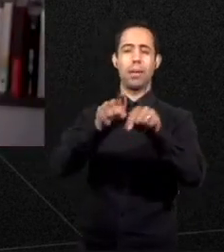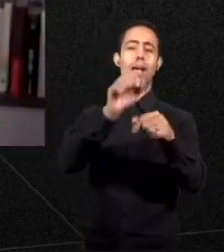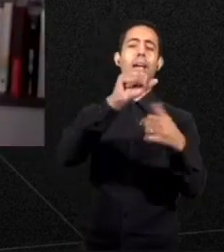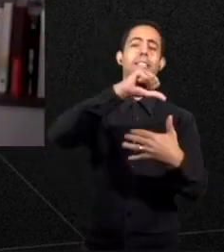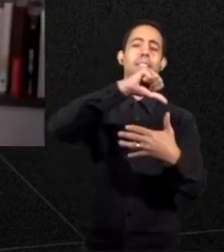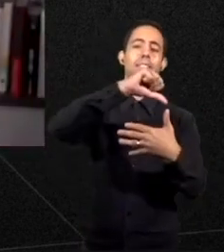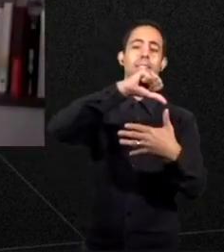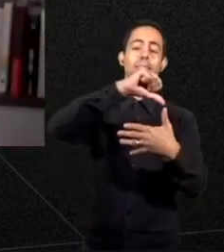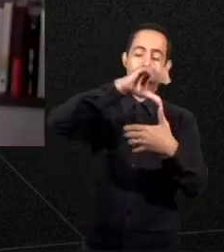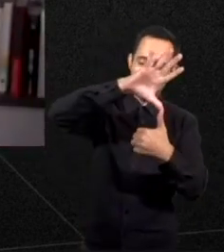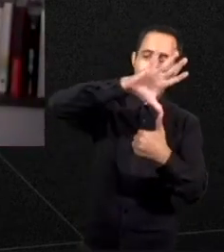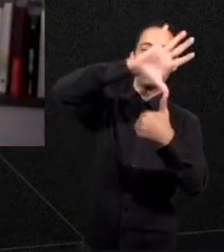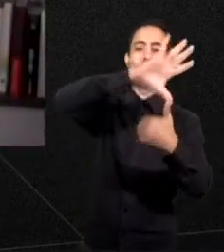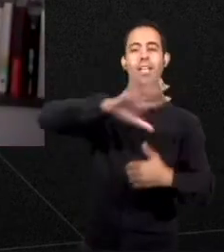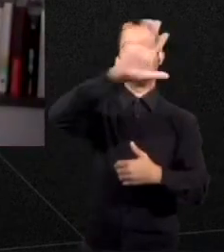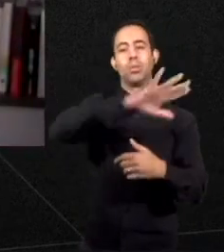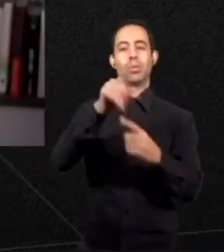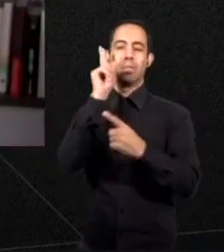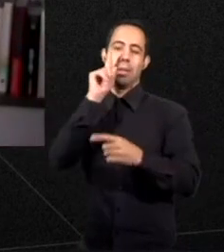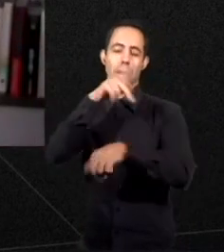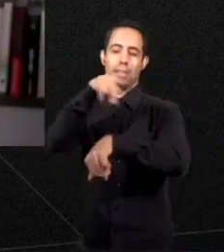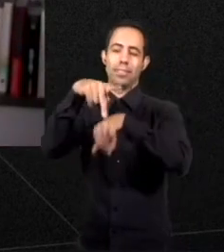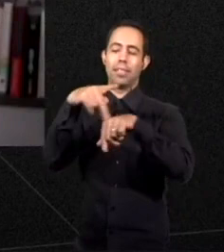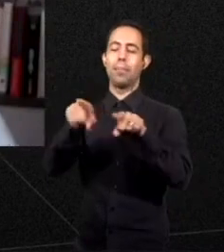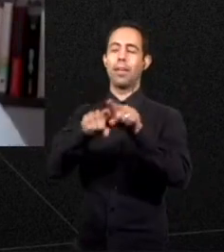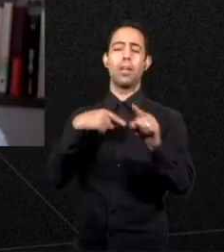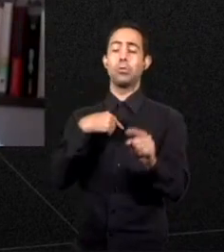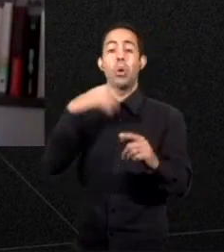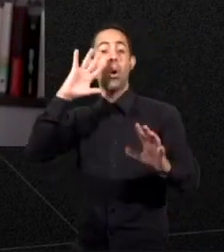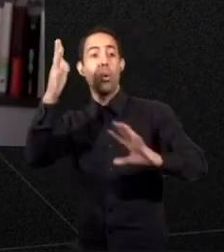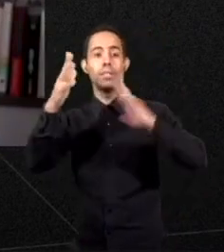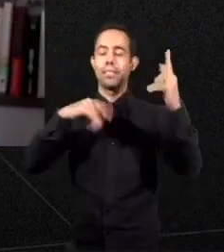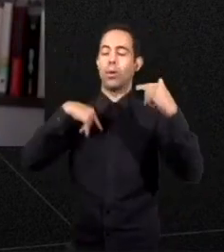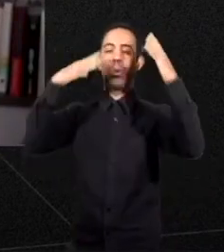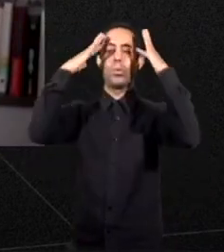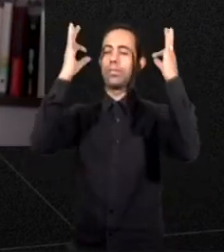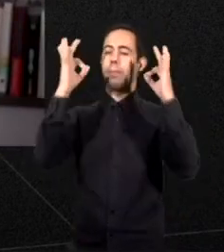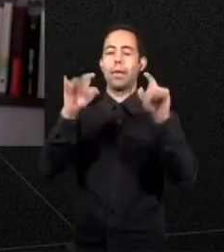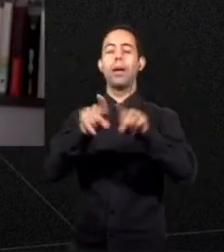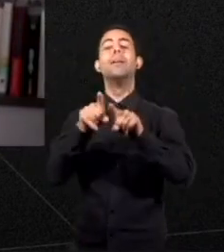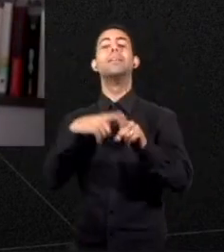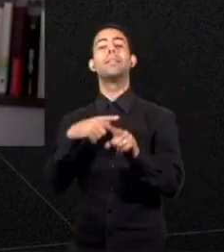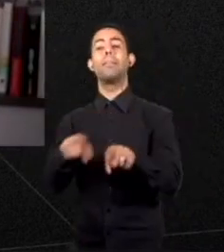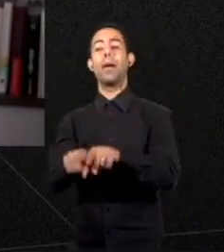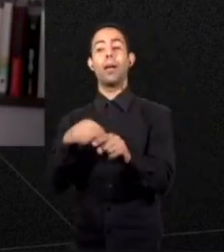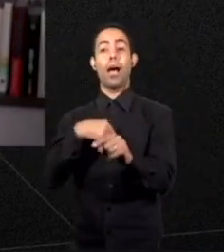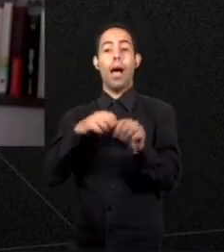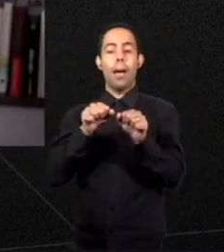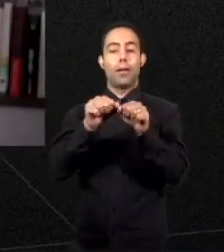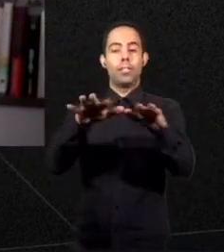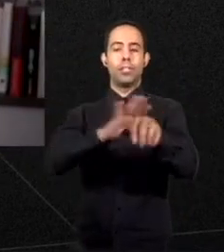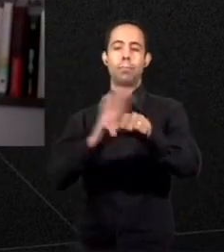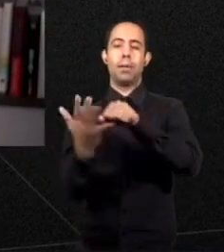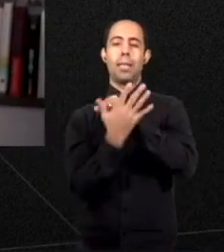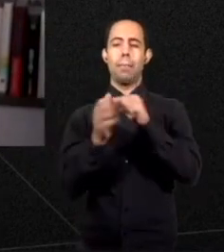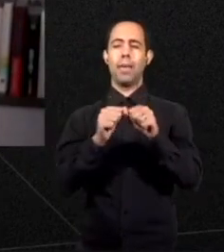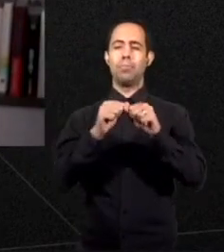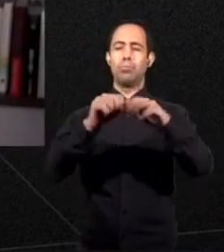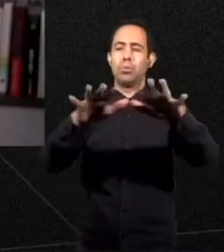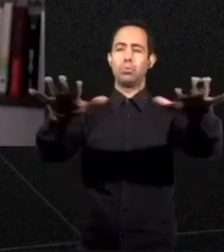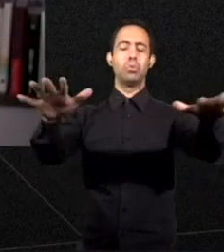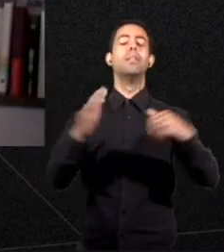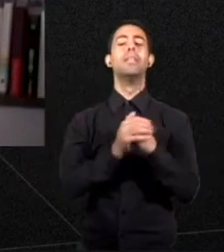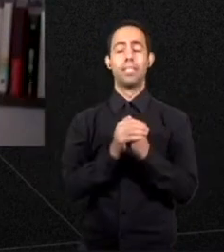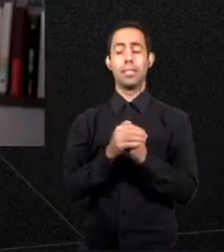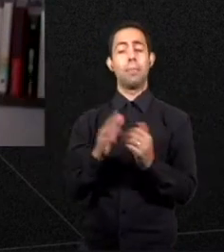was happening, what was causing this wave of epidemics, and how to stop them. Even 100 years